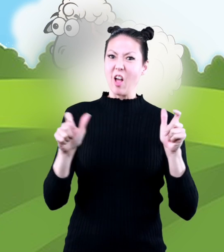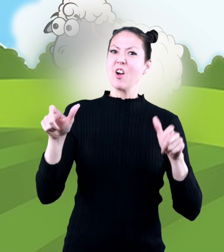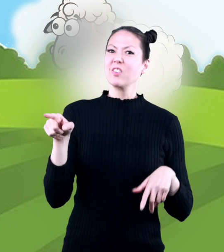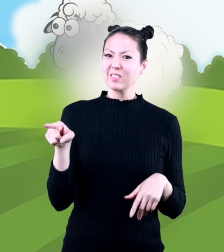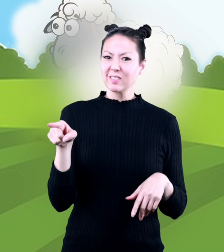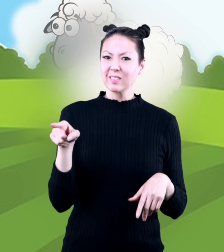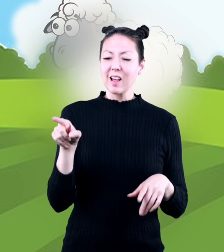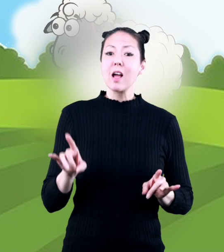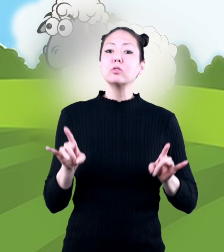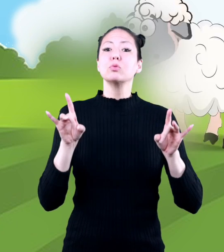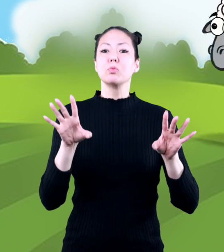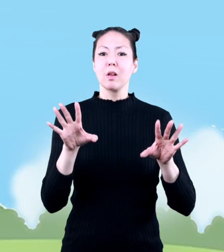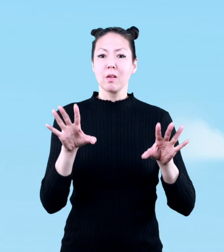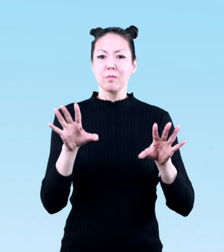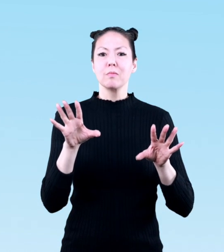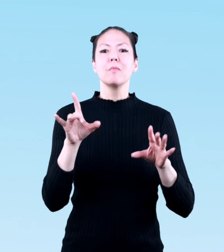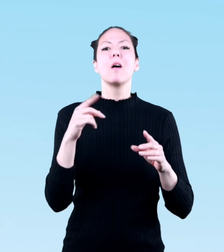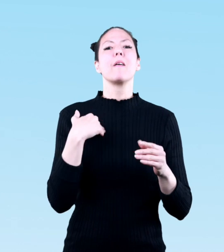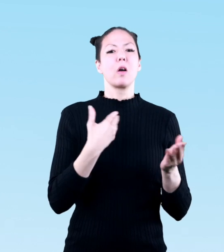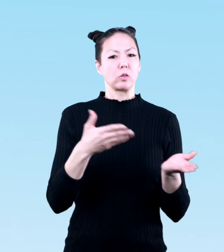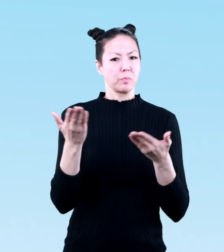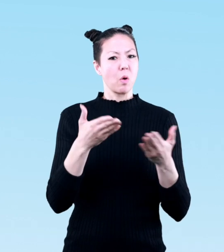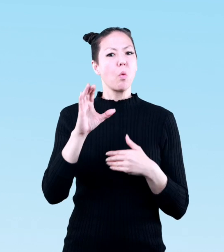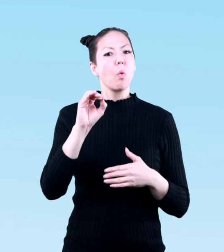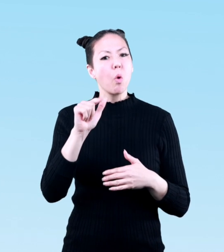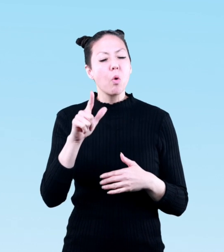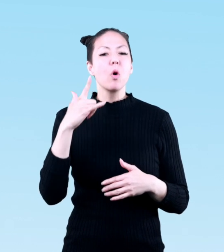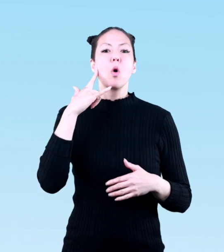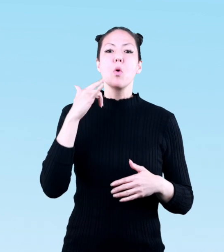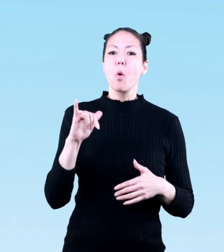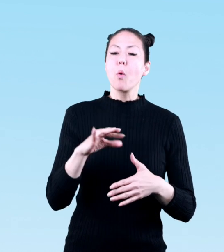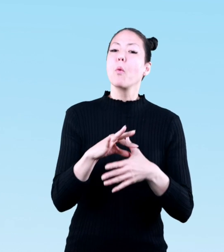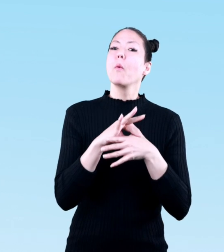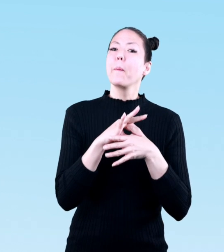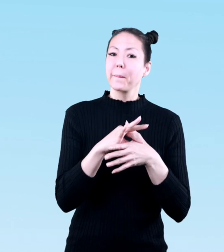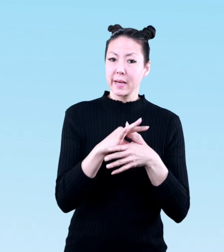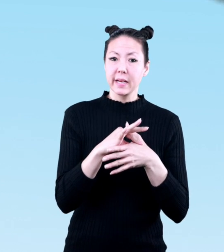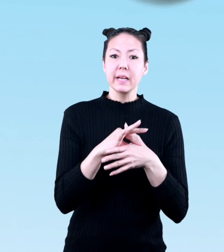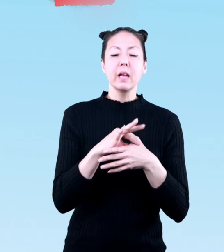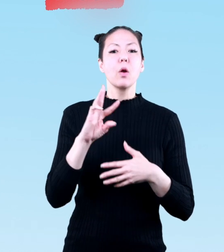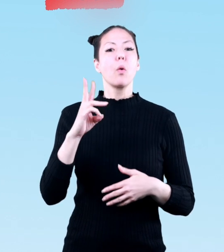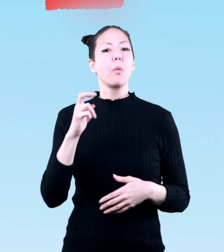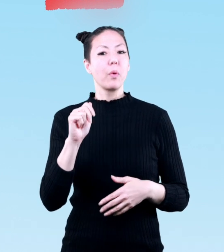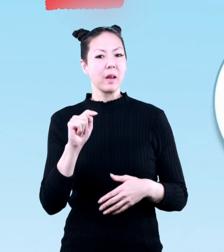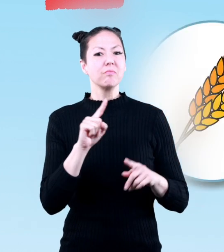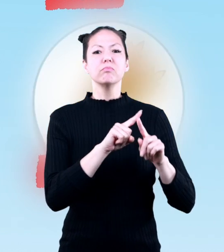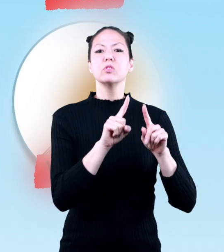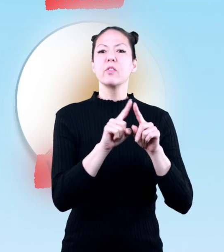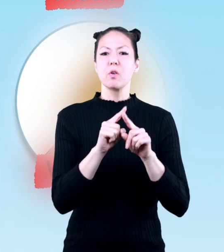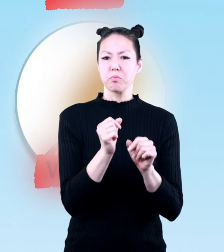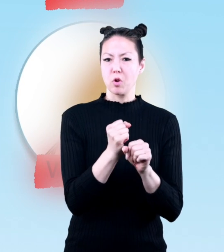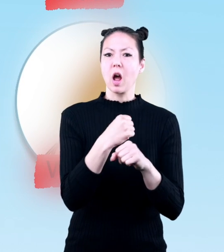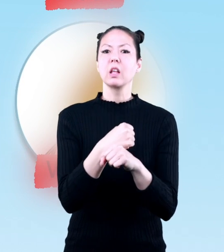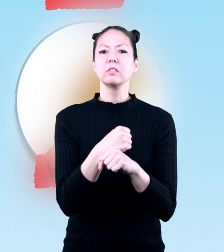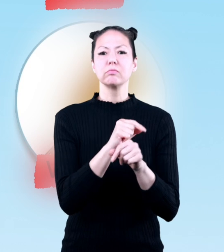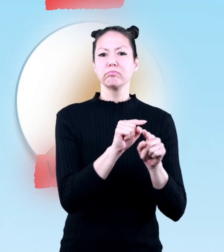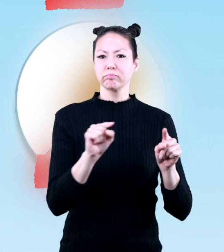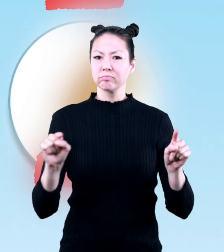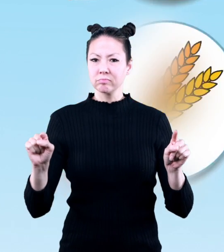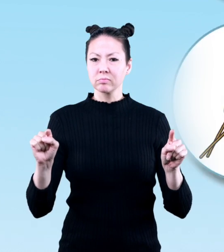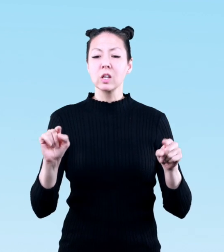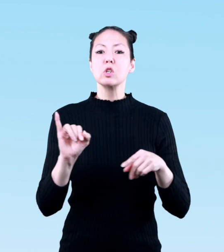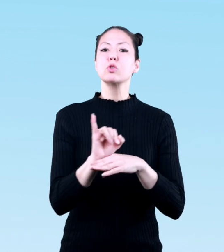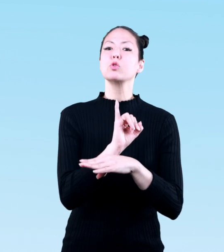the entire world. Australia also exports coal, gold, meat, wheat, and